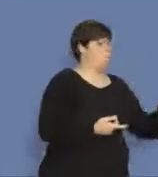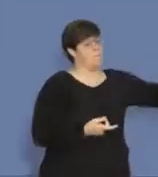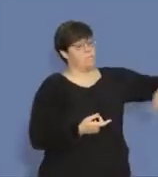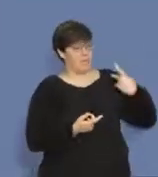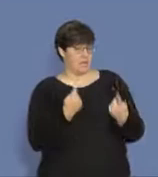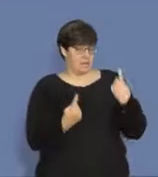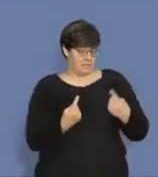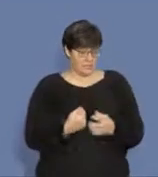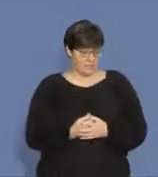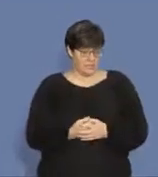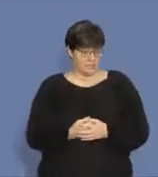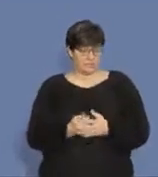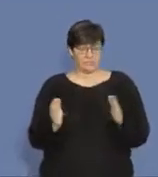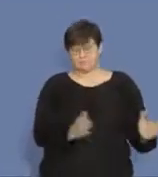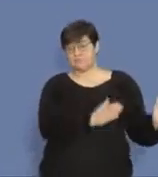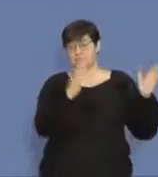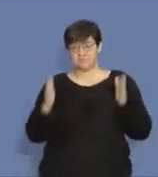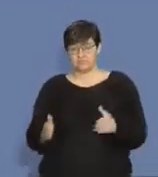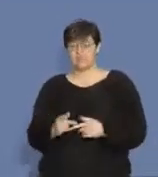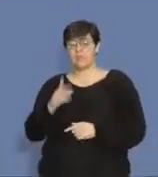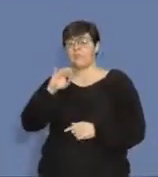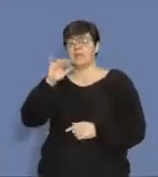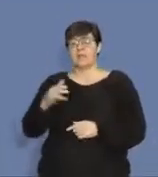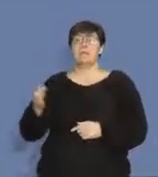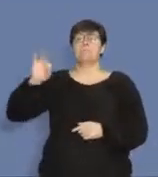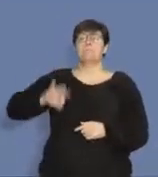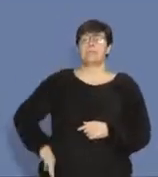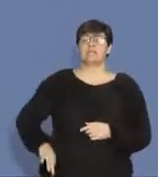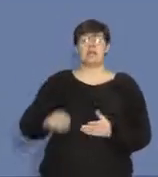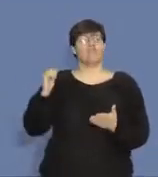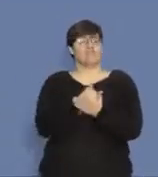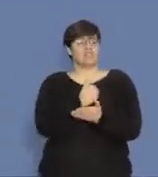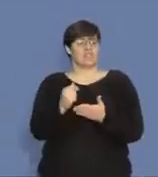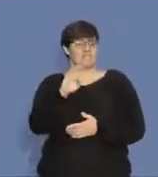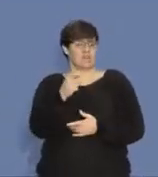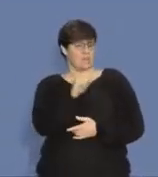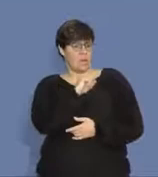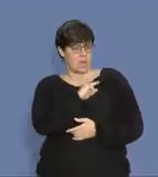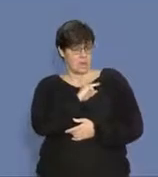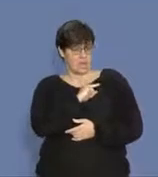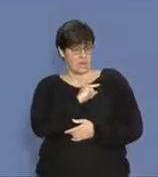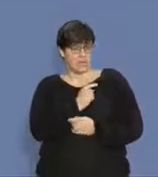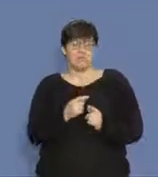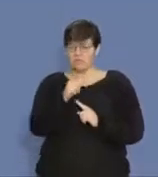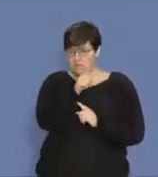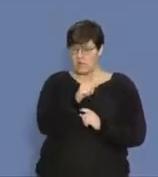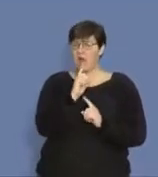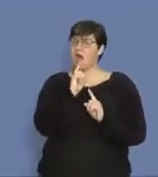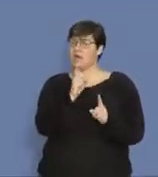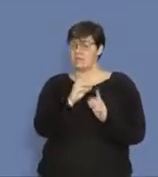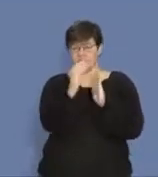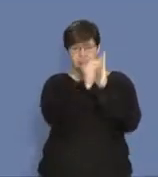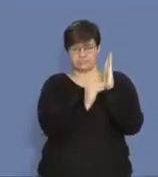Now, the question says, explain why Billy benefits from being registered for VAT. Quote figures to support your answer.